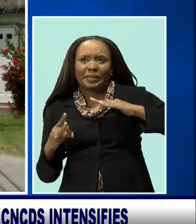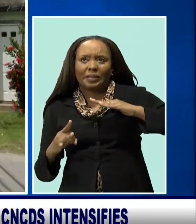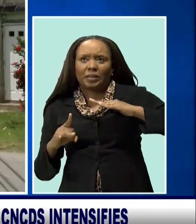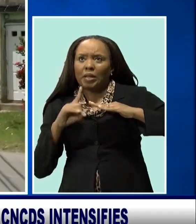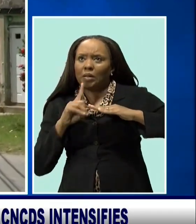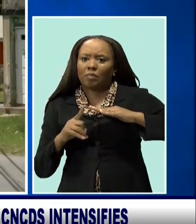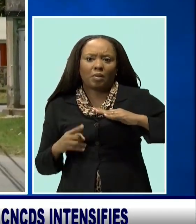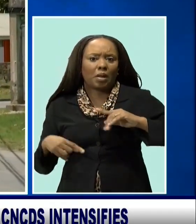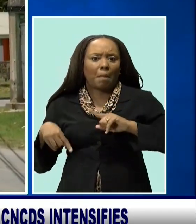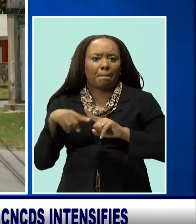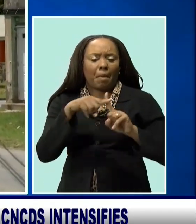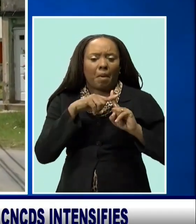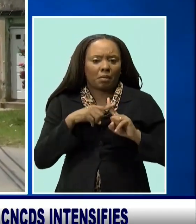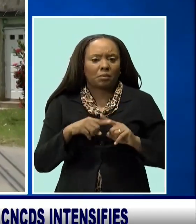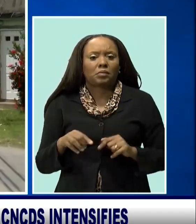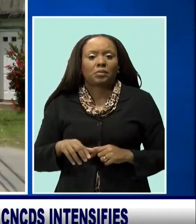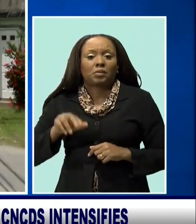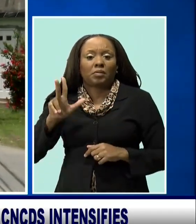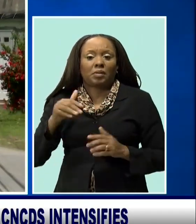before. She says